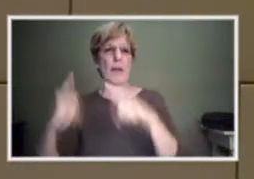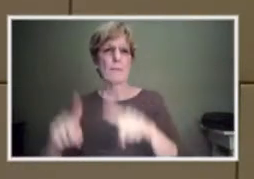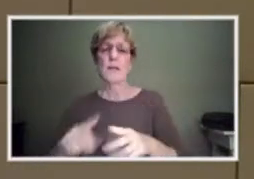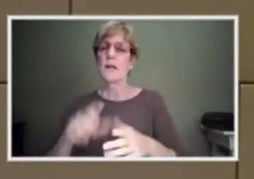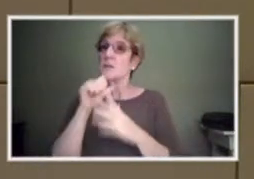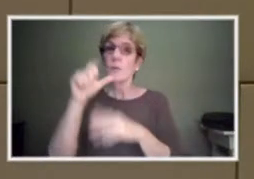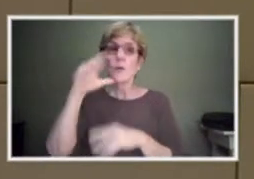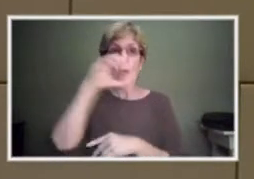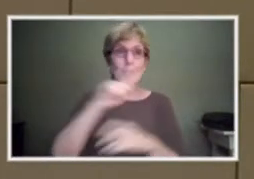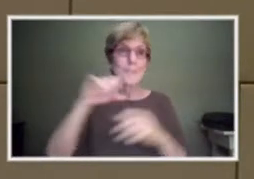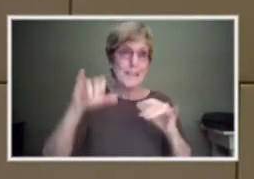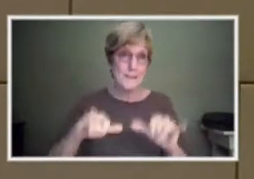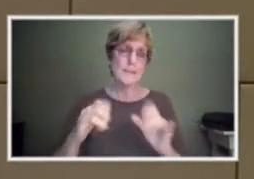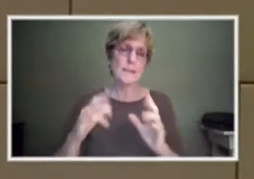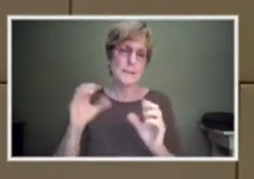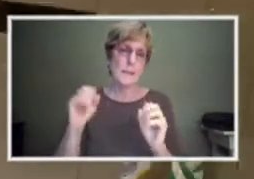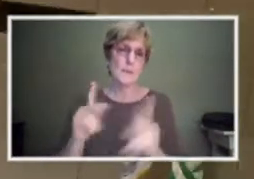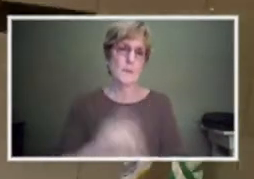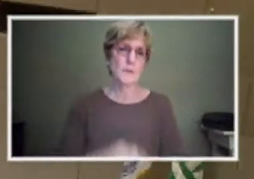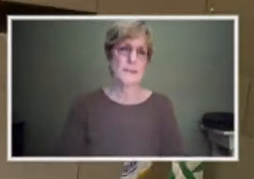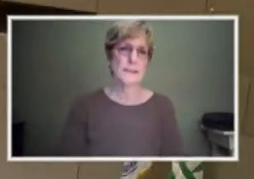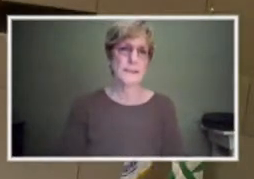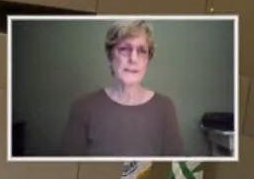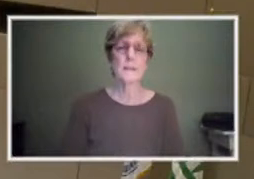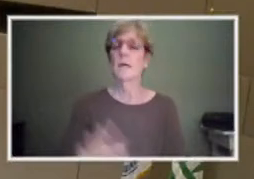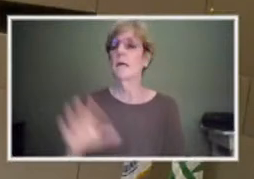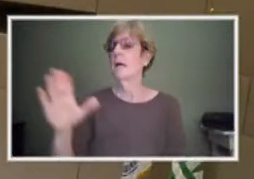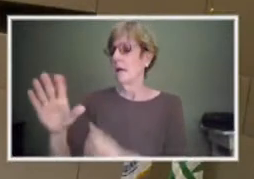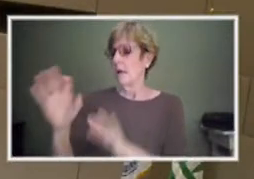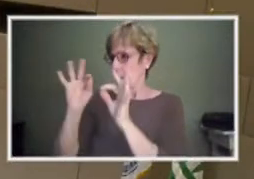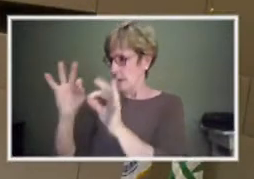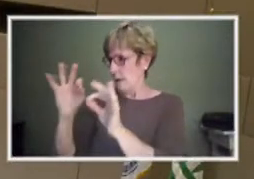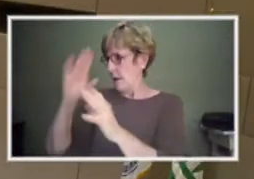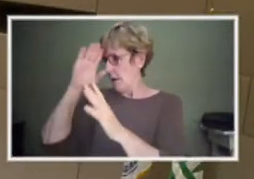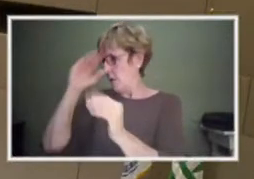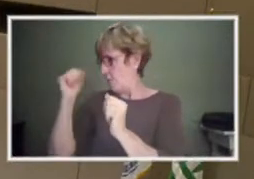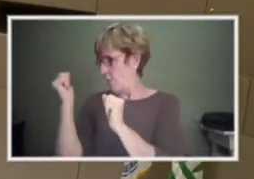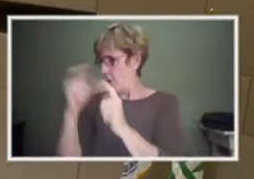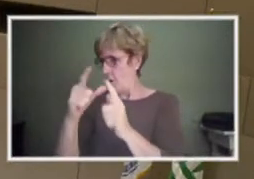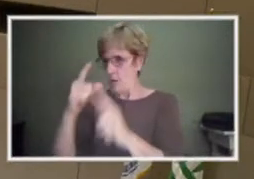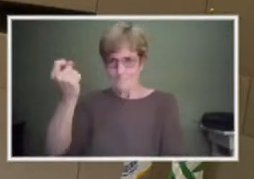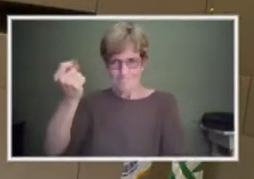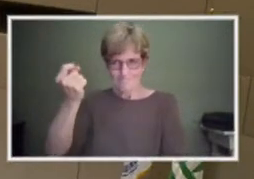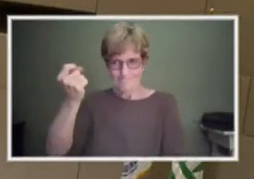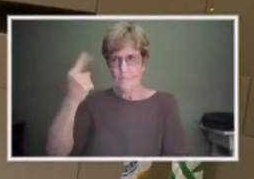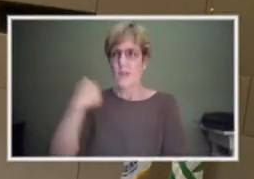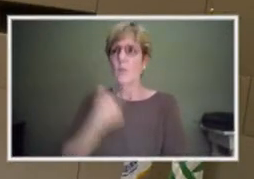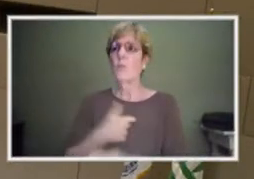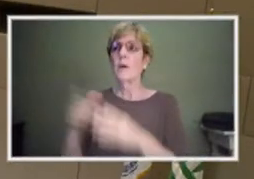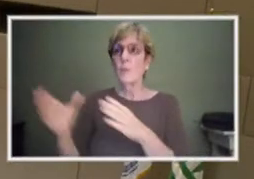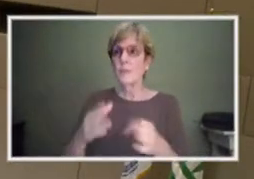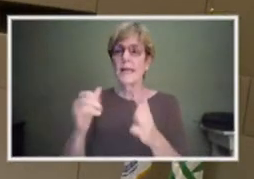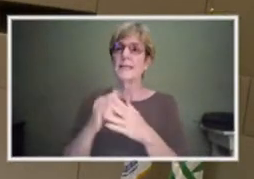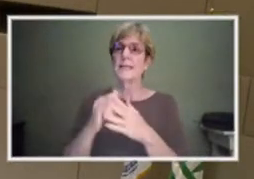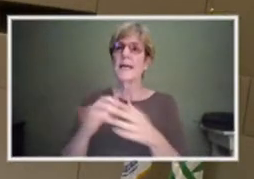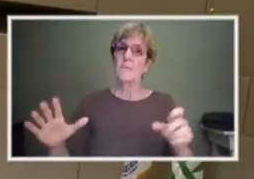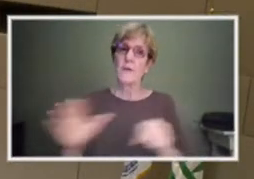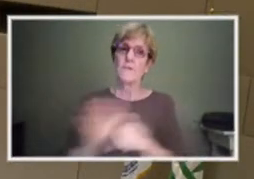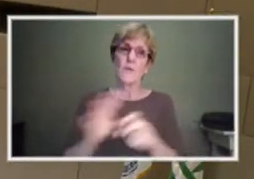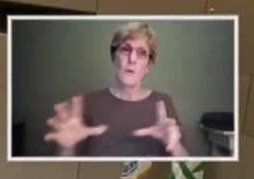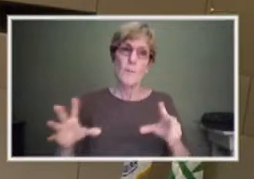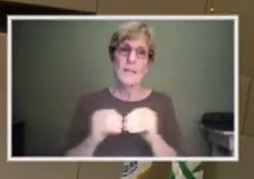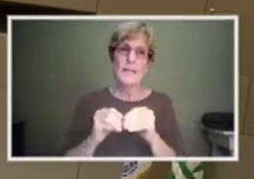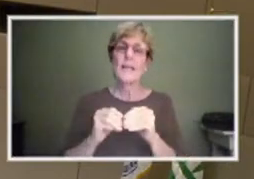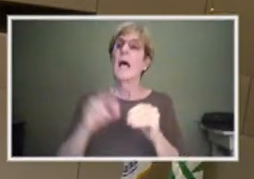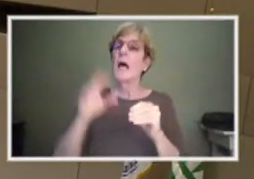this on our end. That's an excellent point, and I hope that everyone recognizes we're going to plan to have a summit on how do we combine those kinds